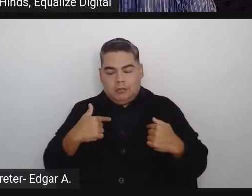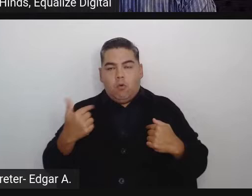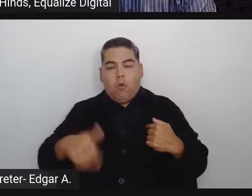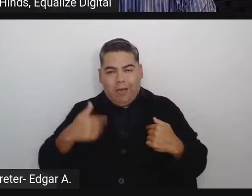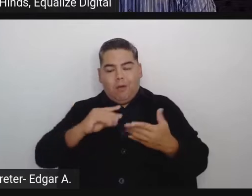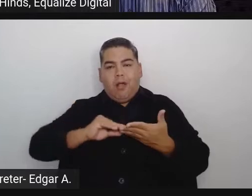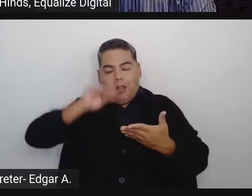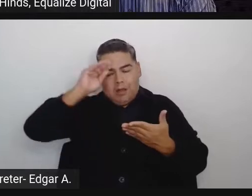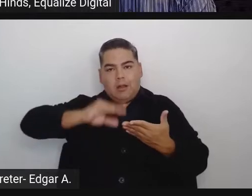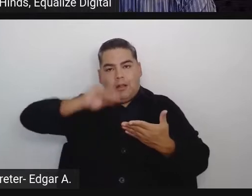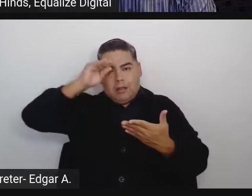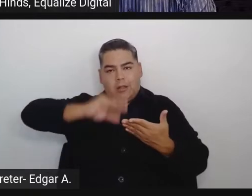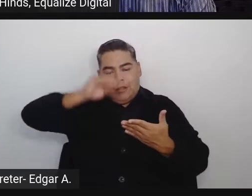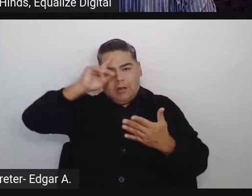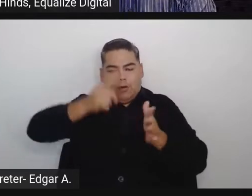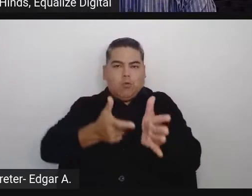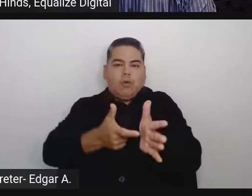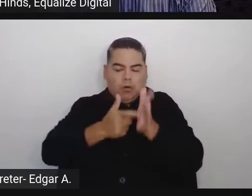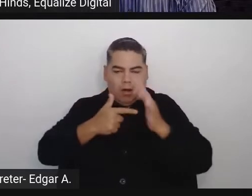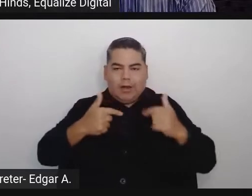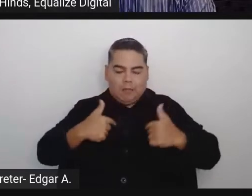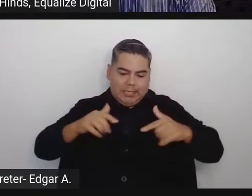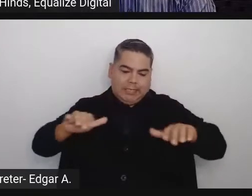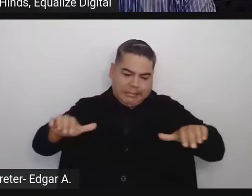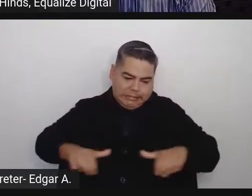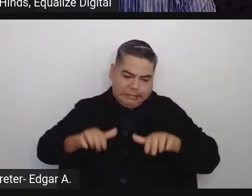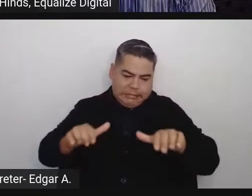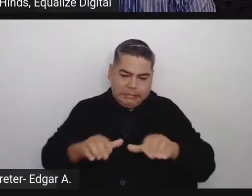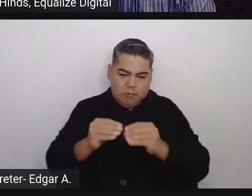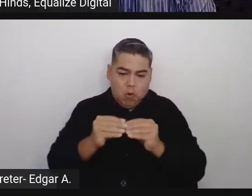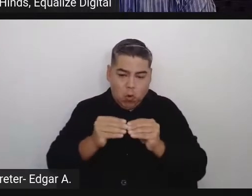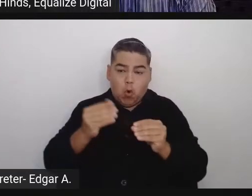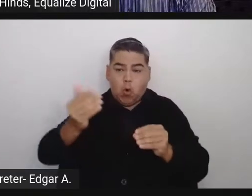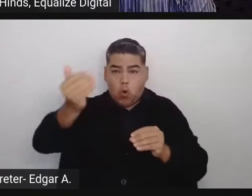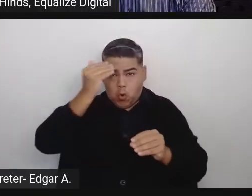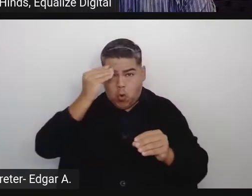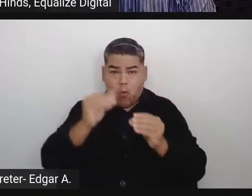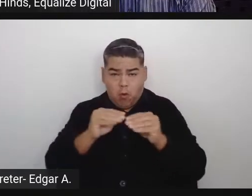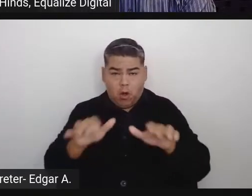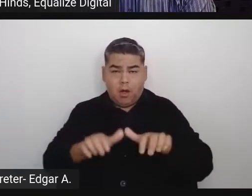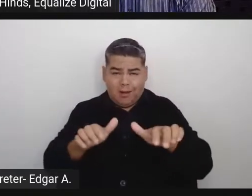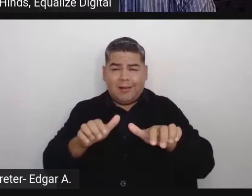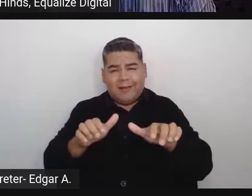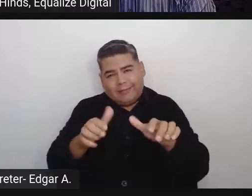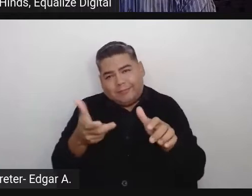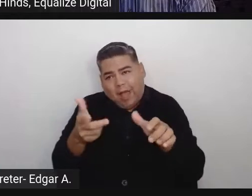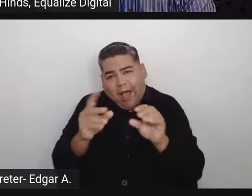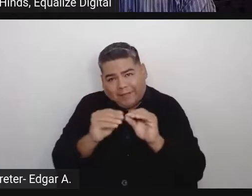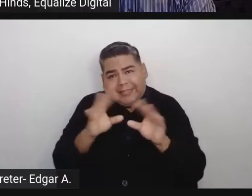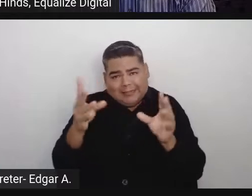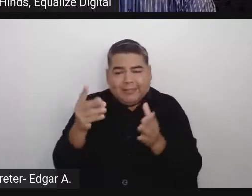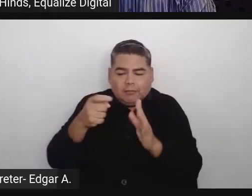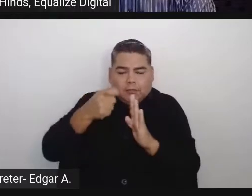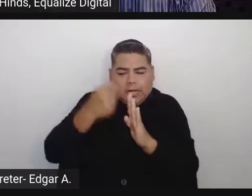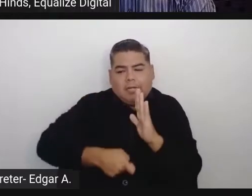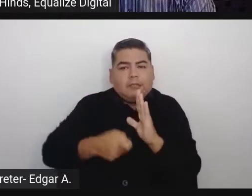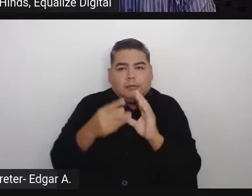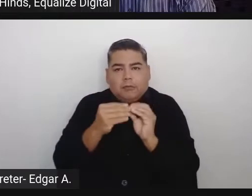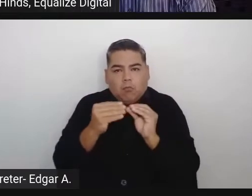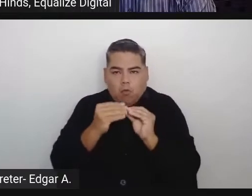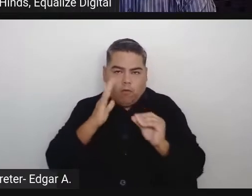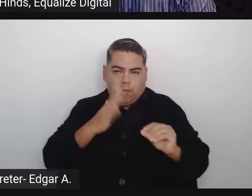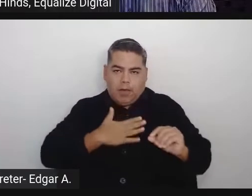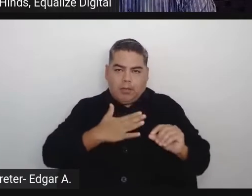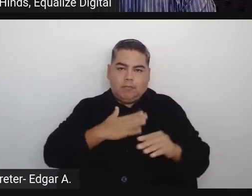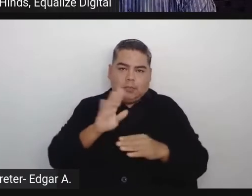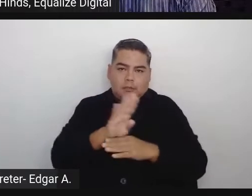and being required to do more and know more inherently increases costs to some degree, right? One